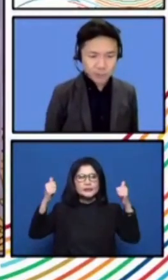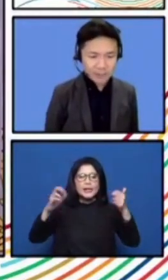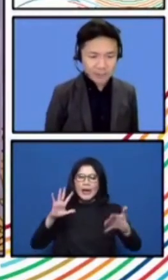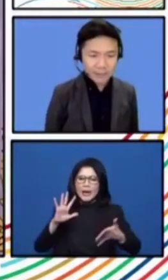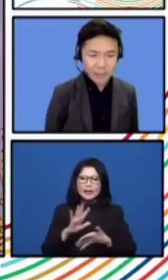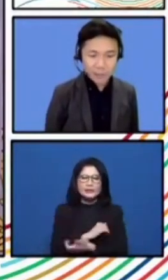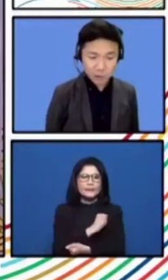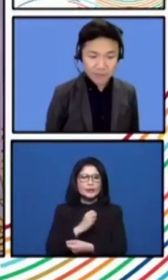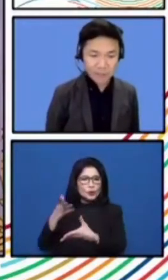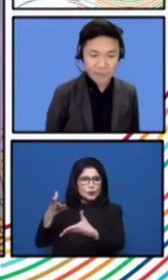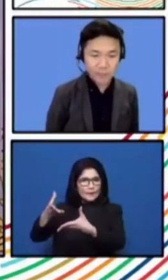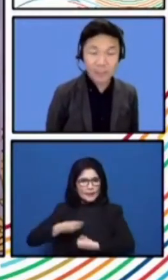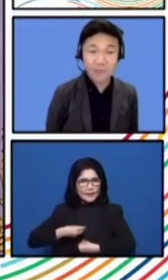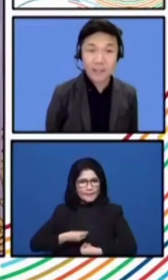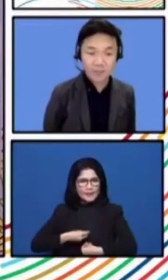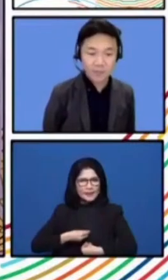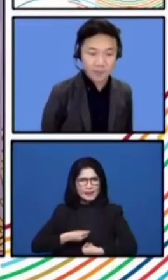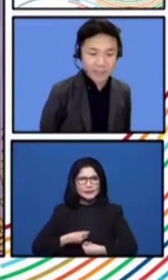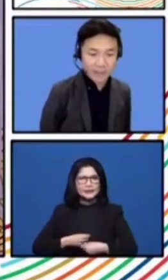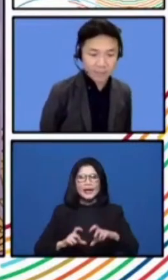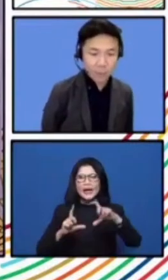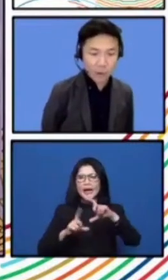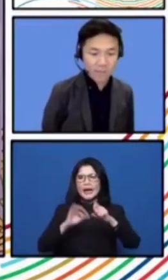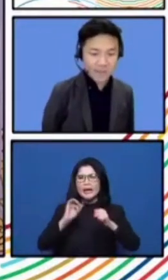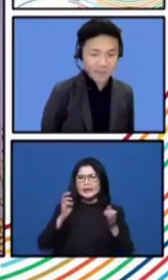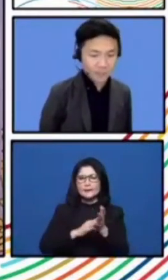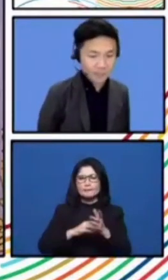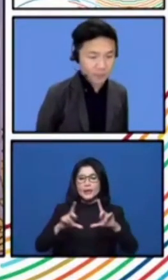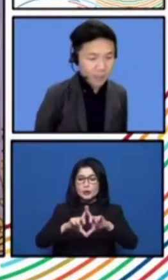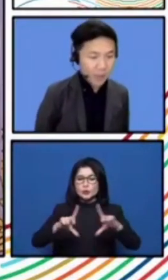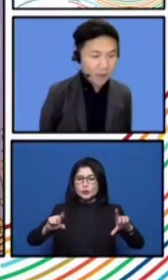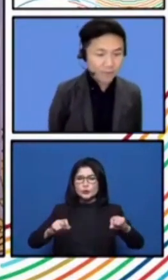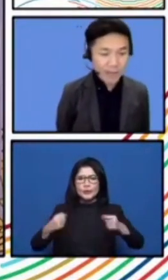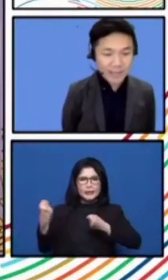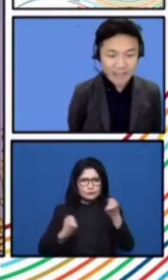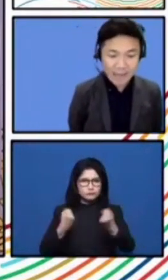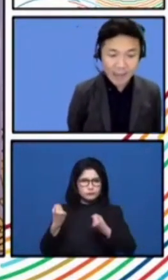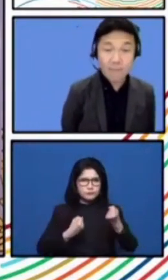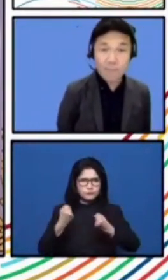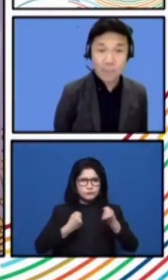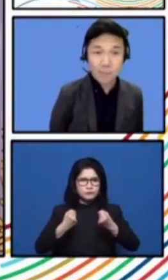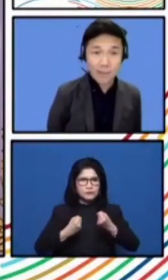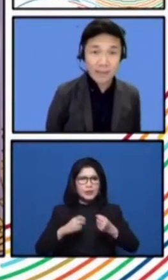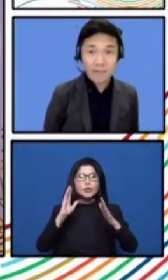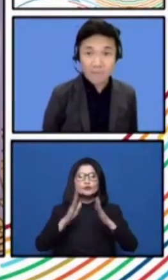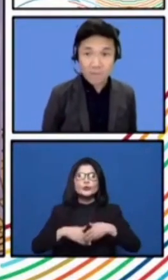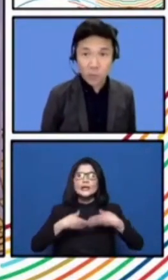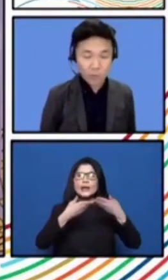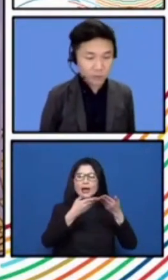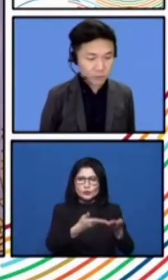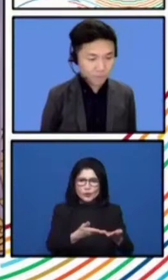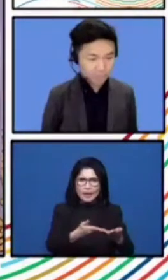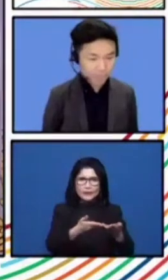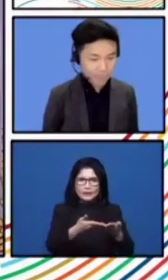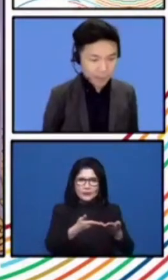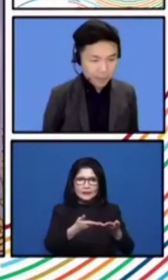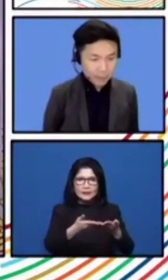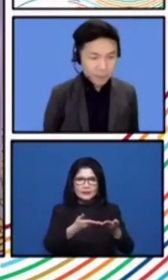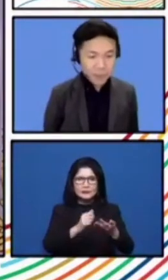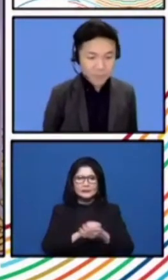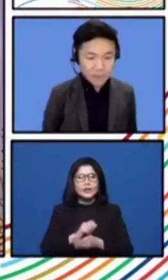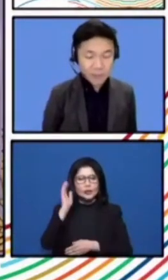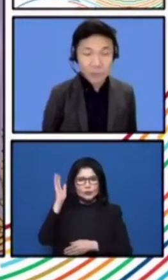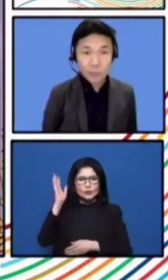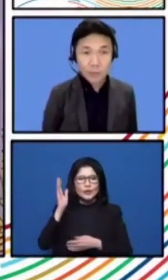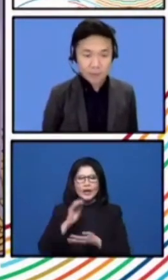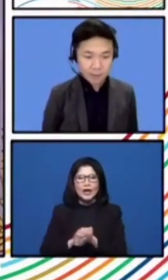Police Chief specifically for the deaf who are victims of as I am making frauds the